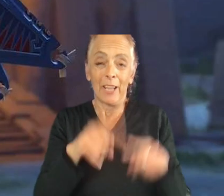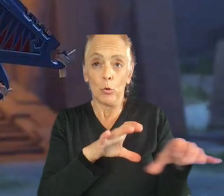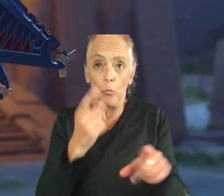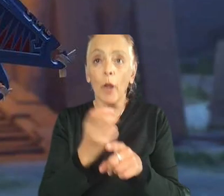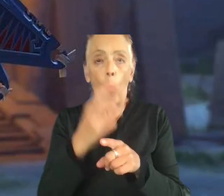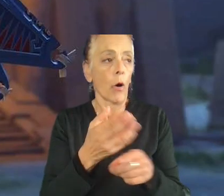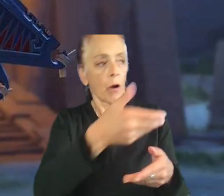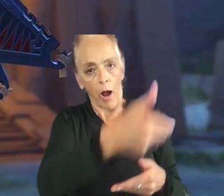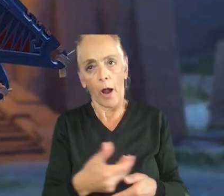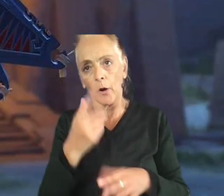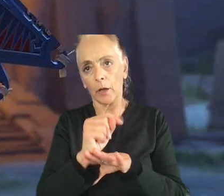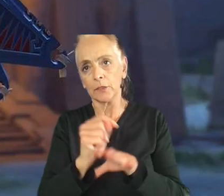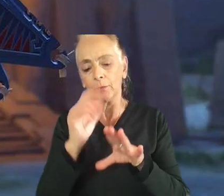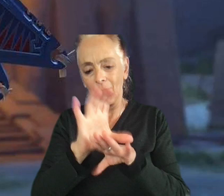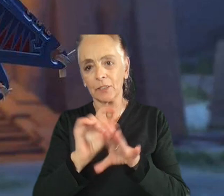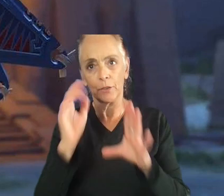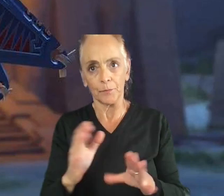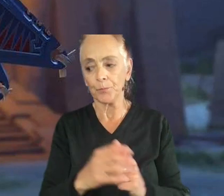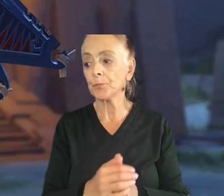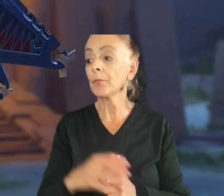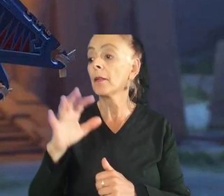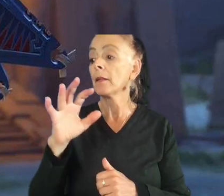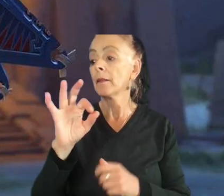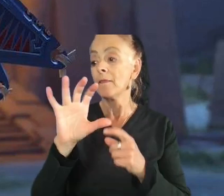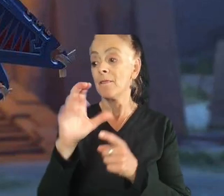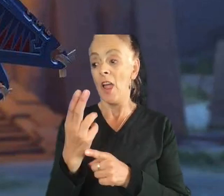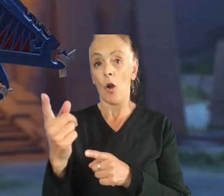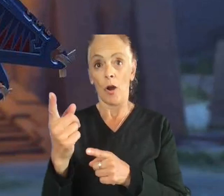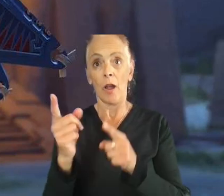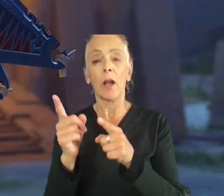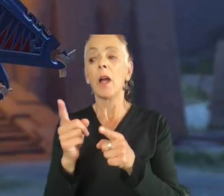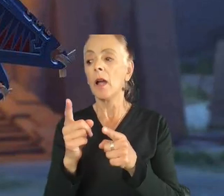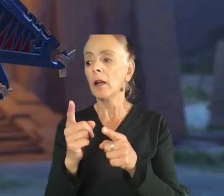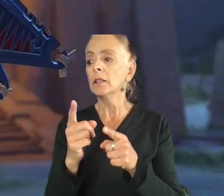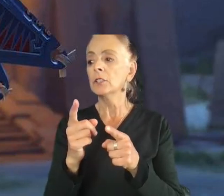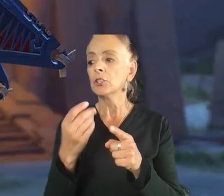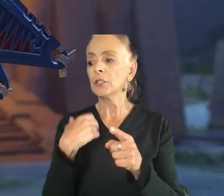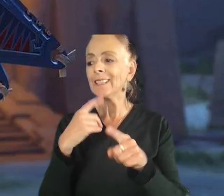Farah from Overwatch, who I mentioned briefly before, received an alternate skin when she's wearing